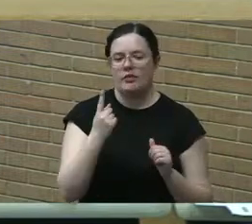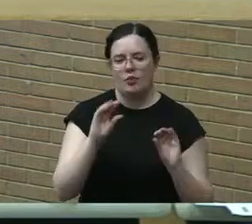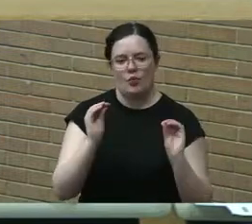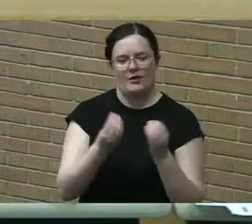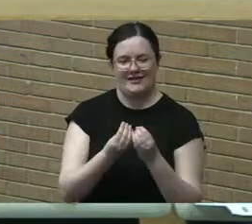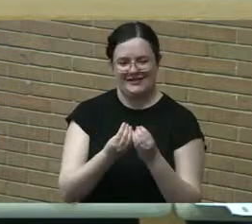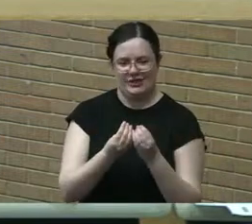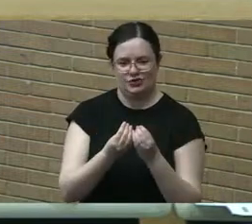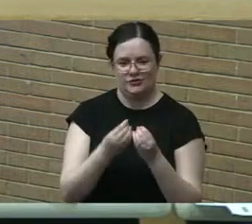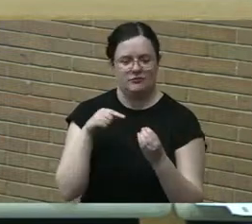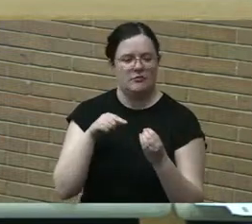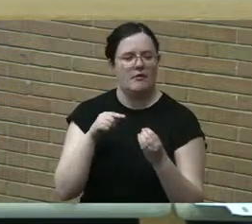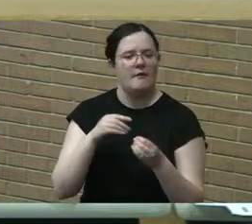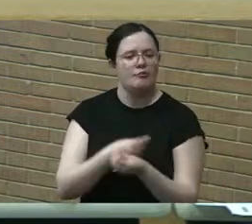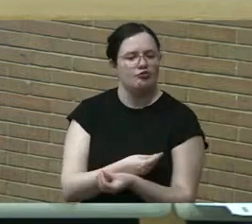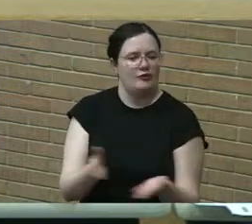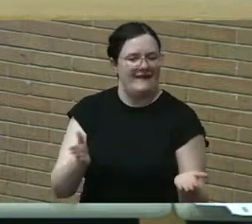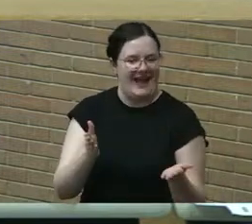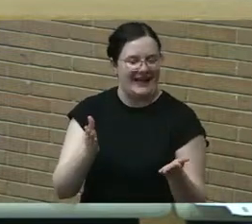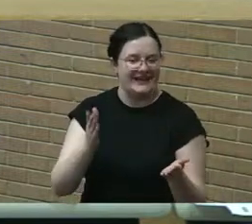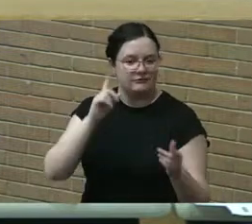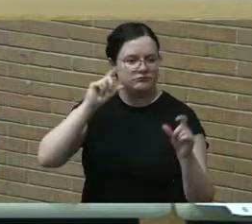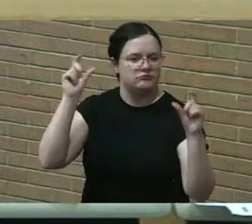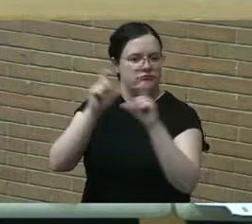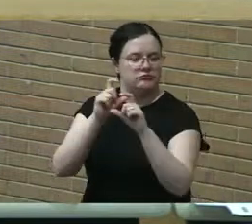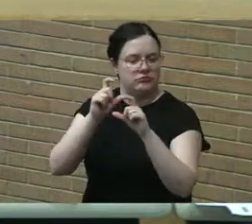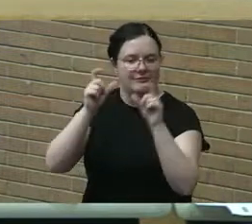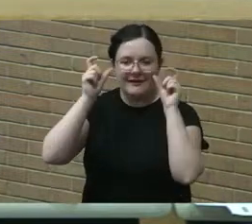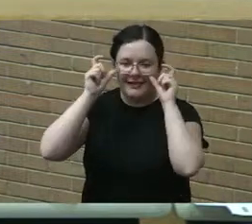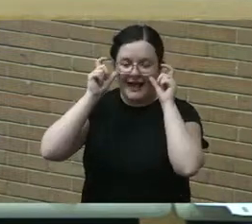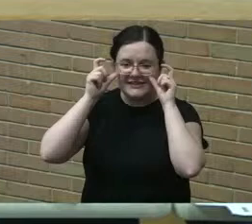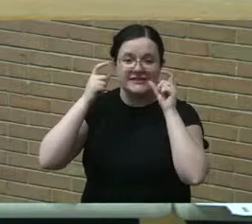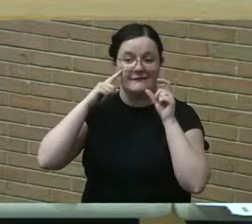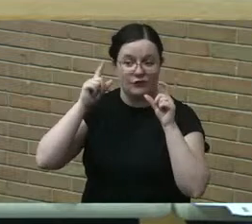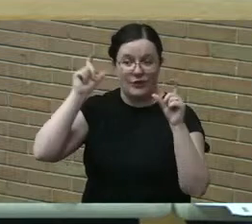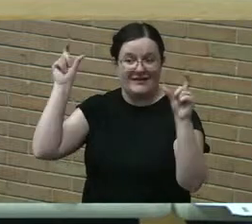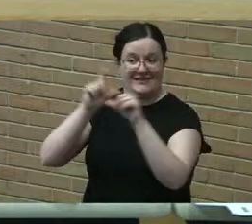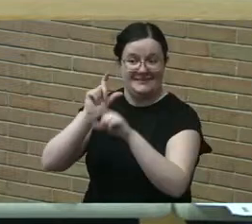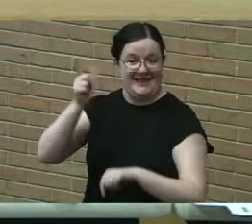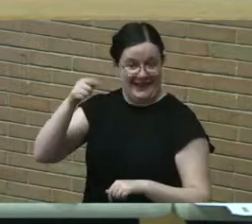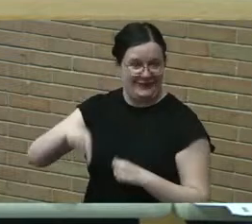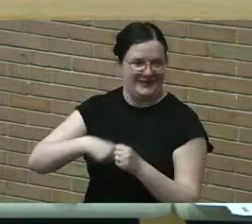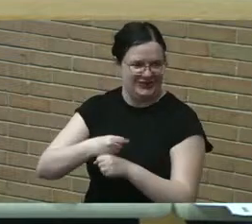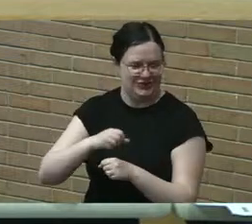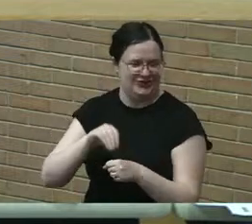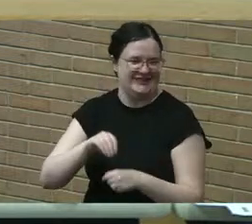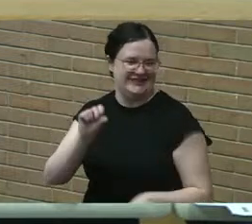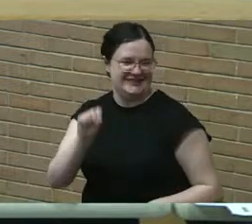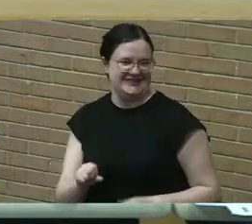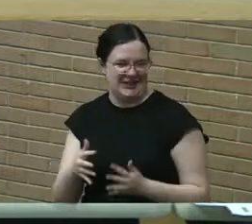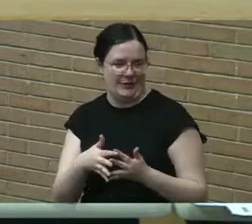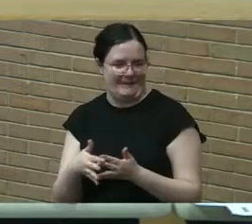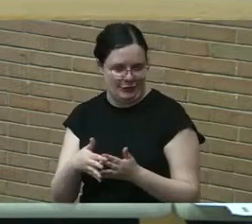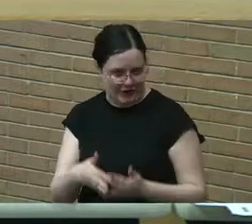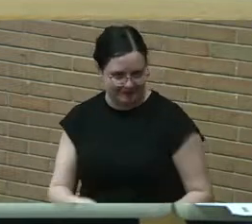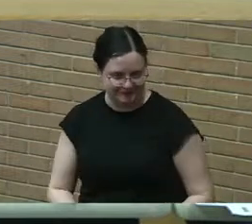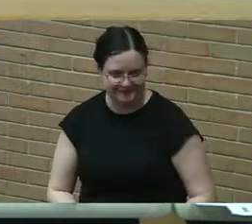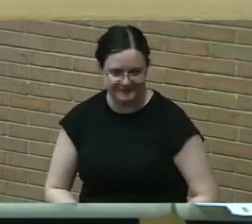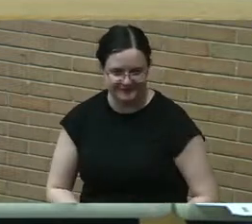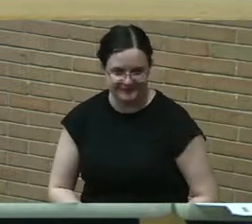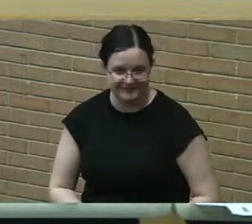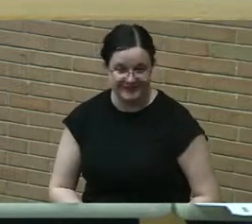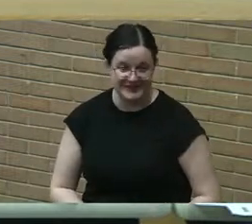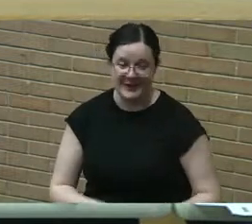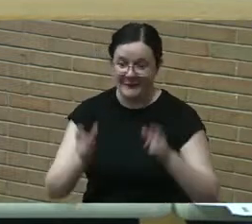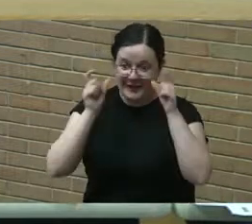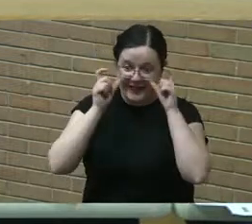is providing eclipse glasses for an eclipse later this year in South America. So they should be put